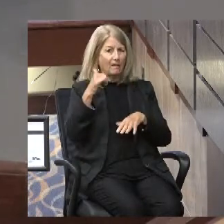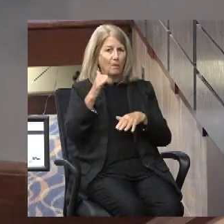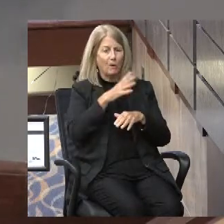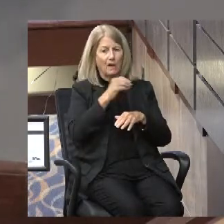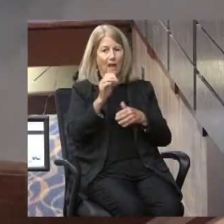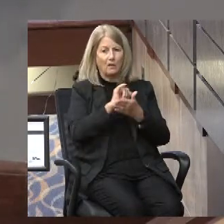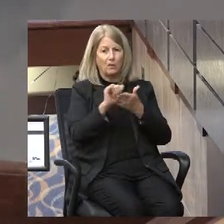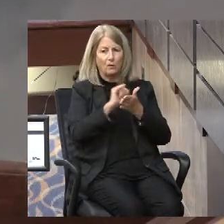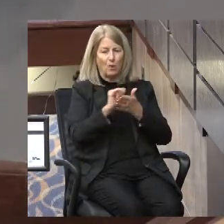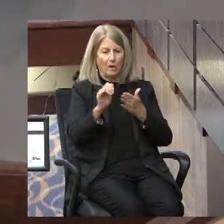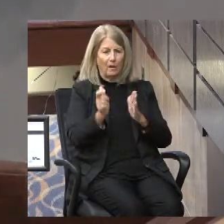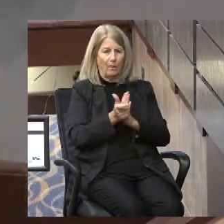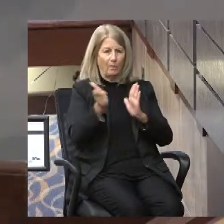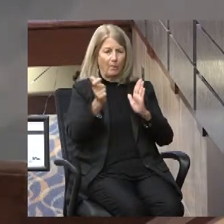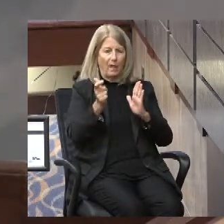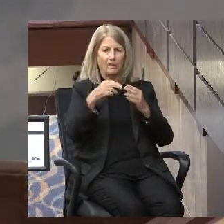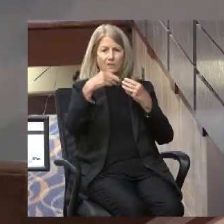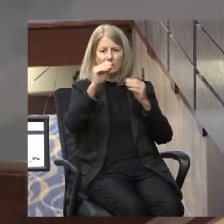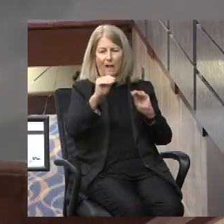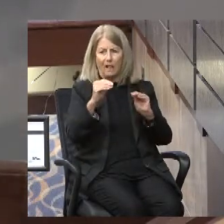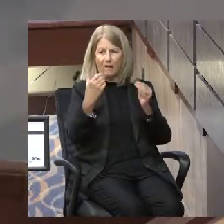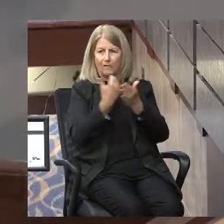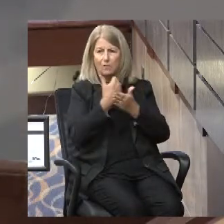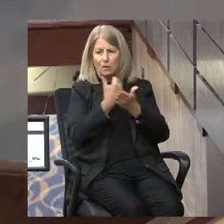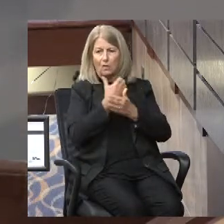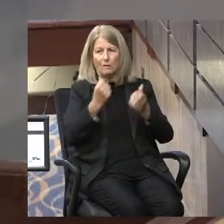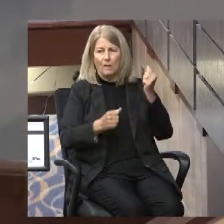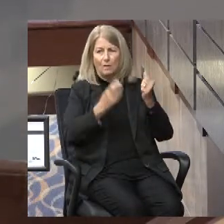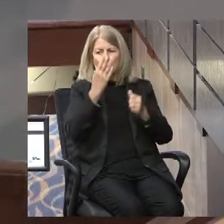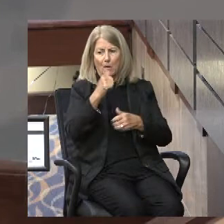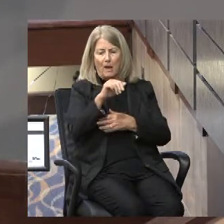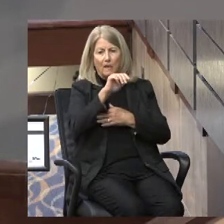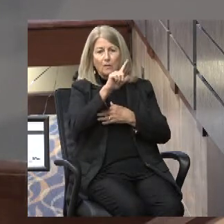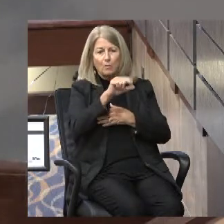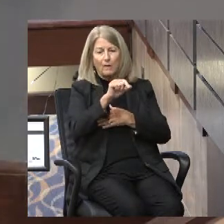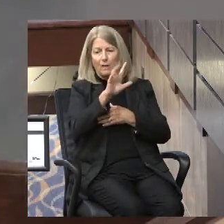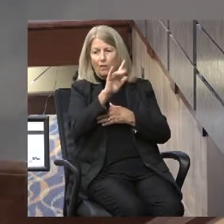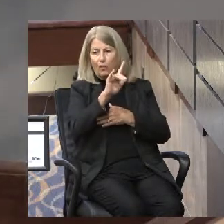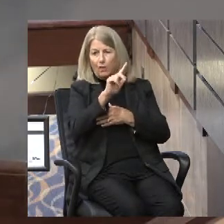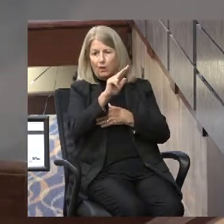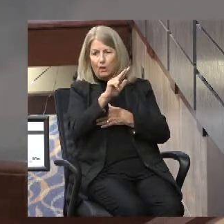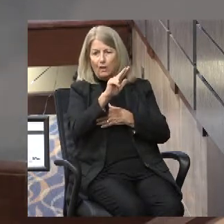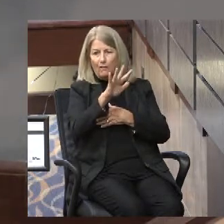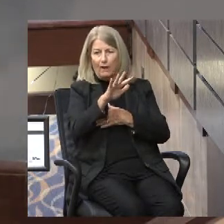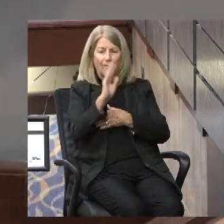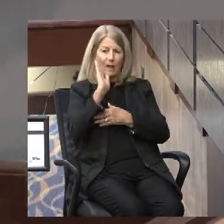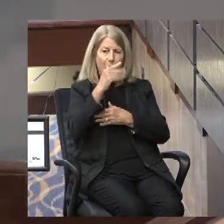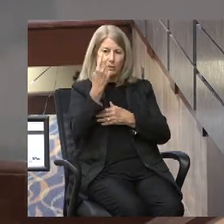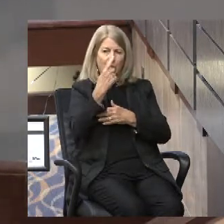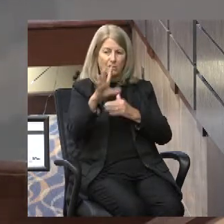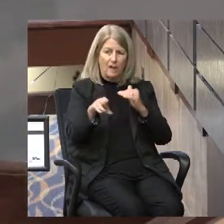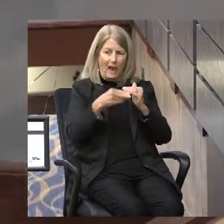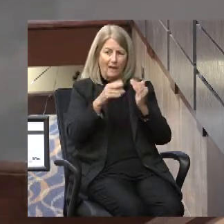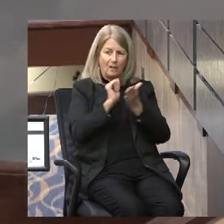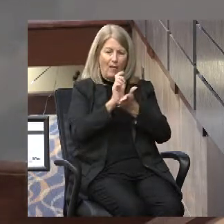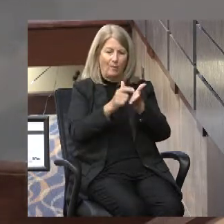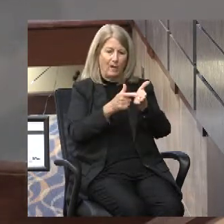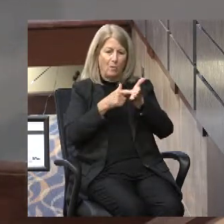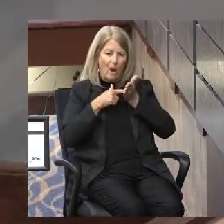of new internal combustion vehicles by 2035. So I would just add that